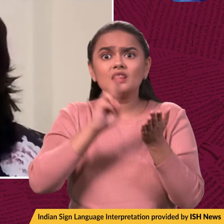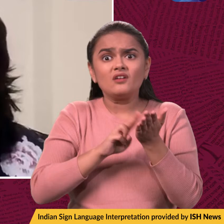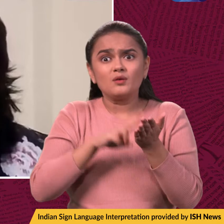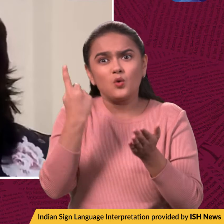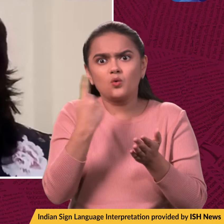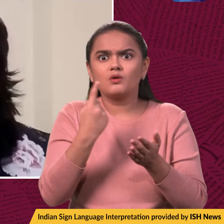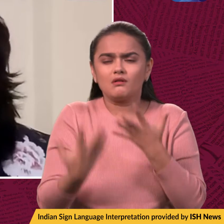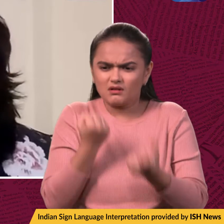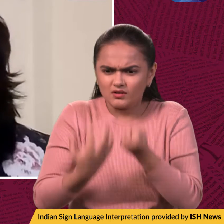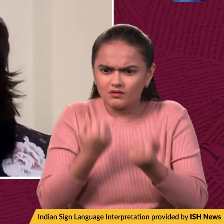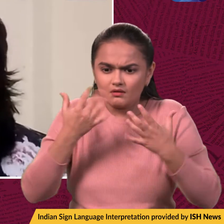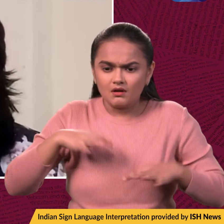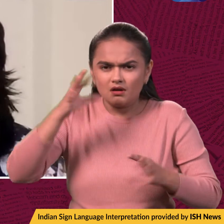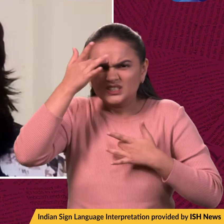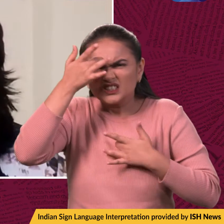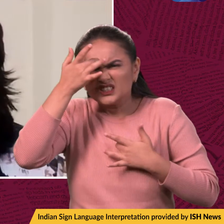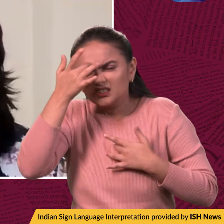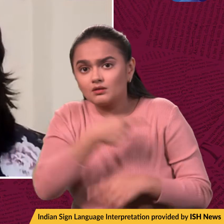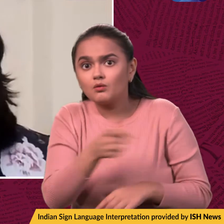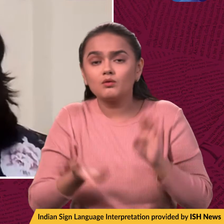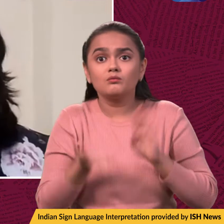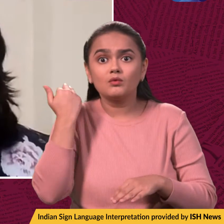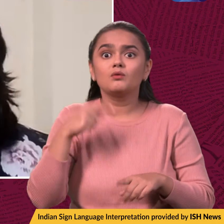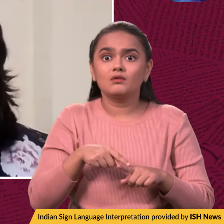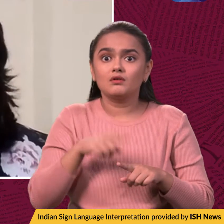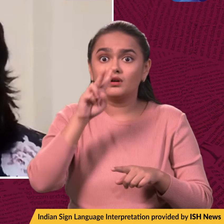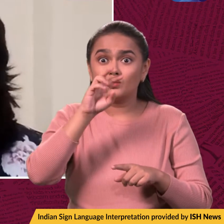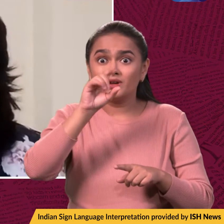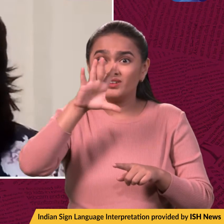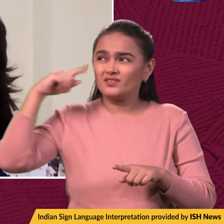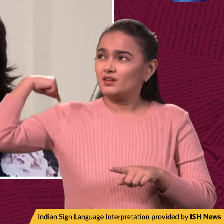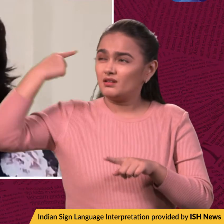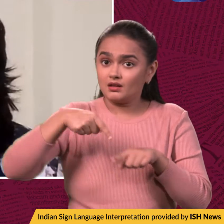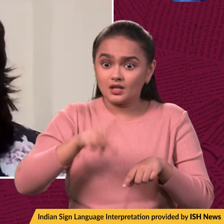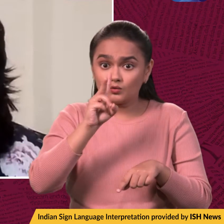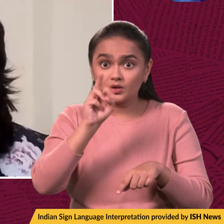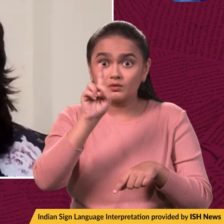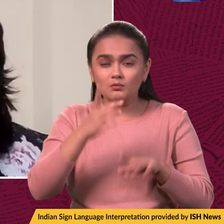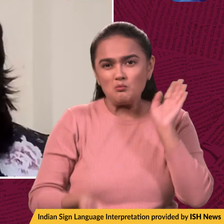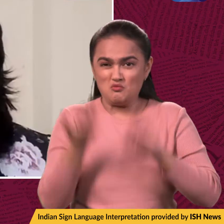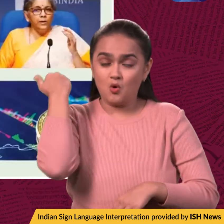of November alone. This is the highest number of cases reported since 2015.